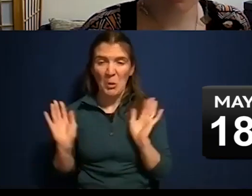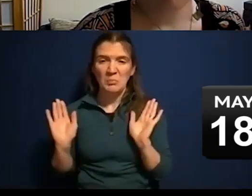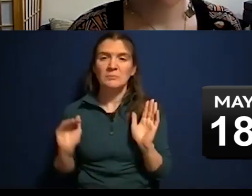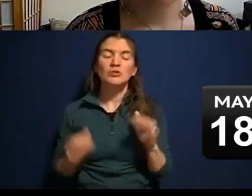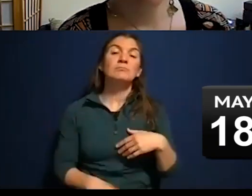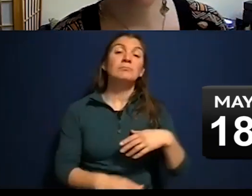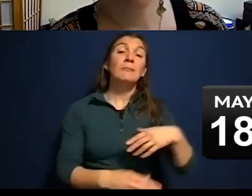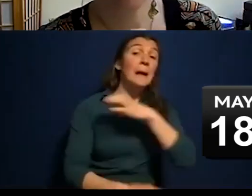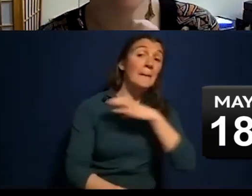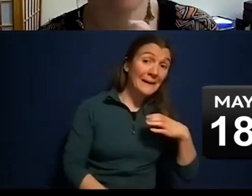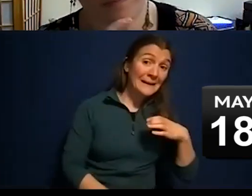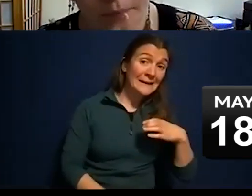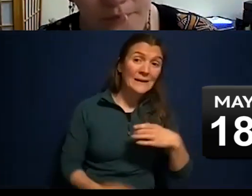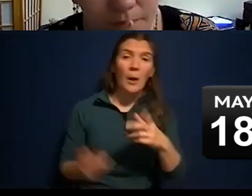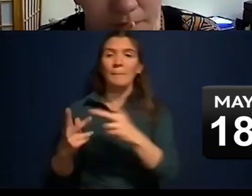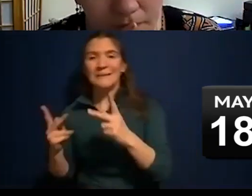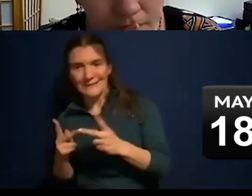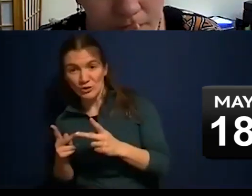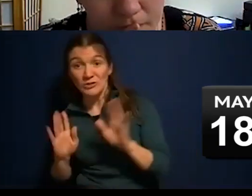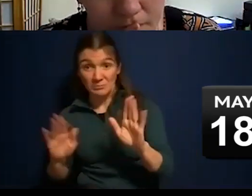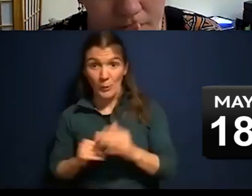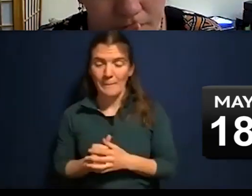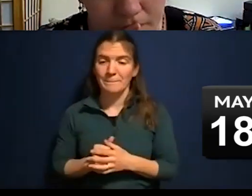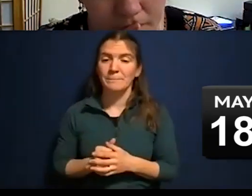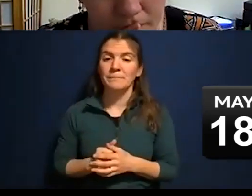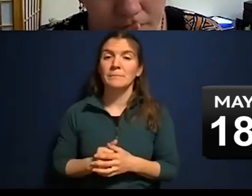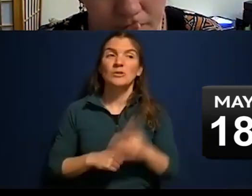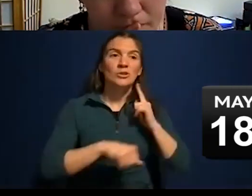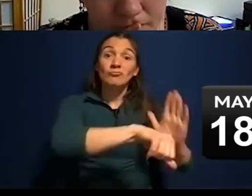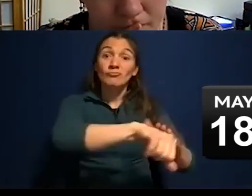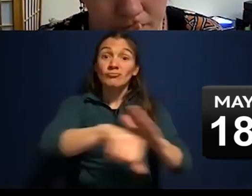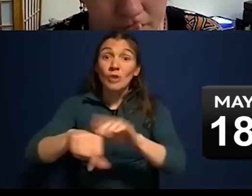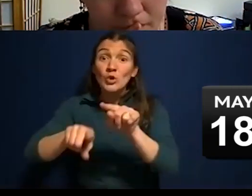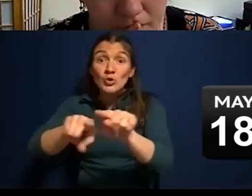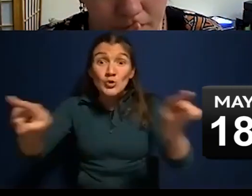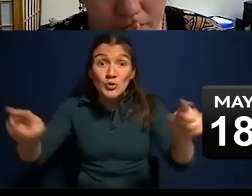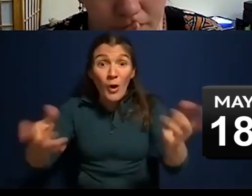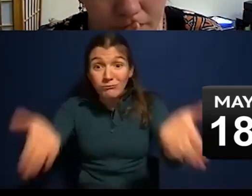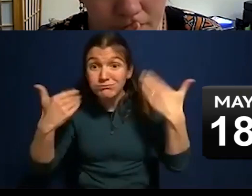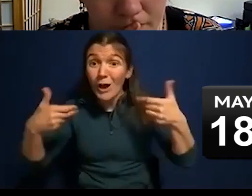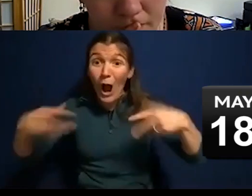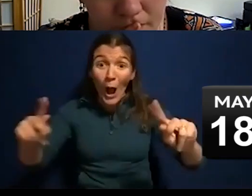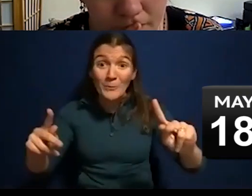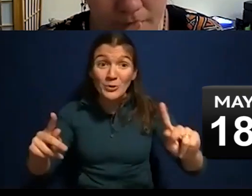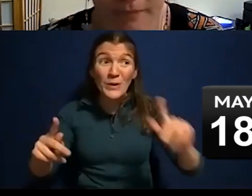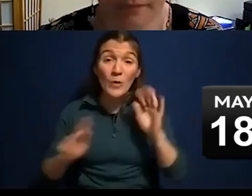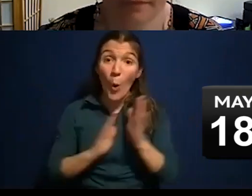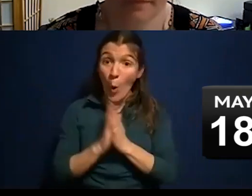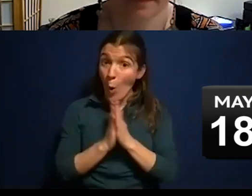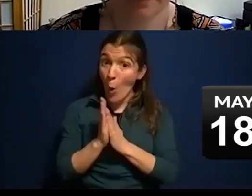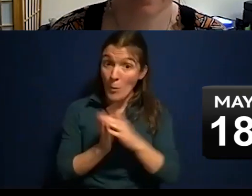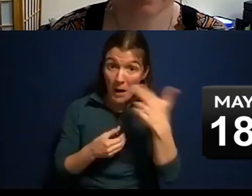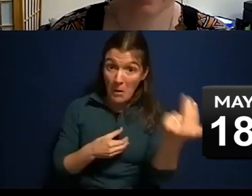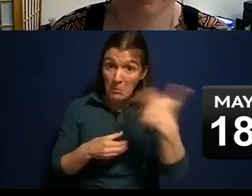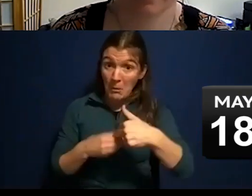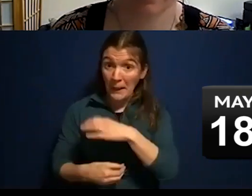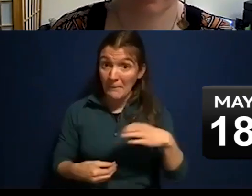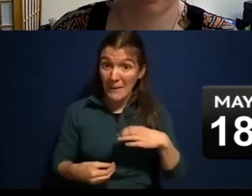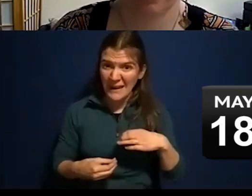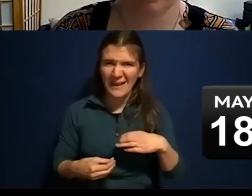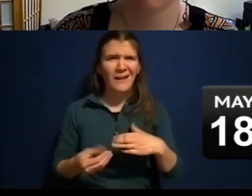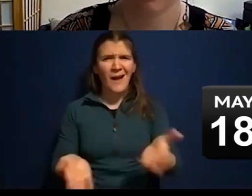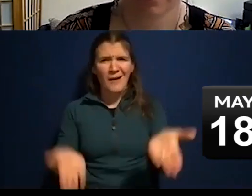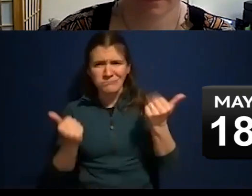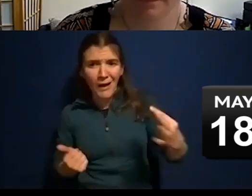No. Okay. What we're doing here is alerting the public to the fact that there is an opportunity. If you're interested in one of these topics, there's an opportunity